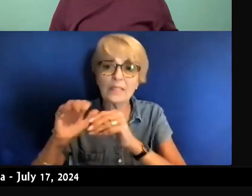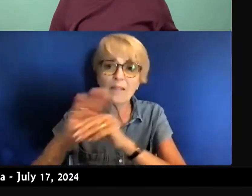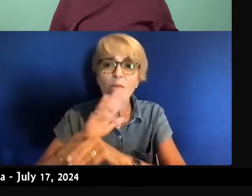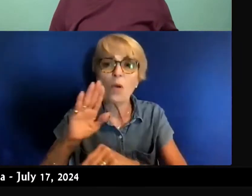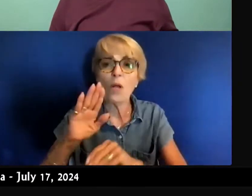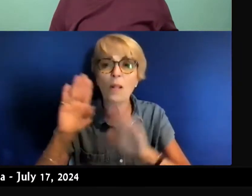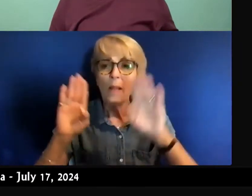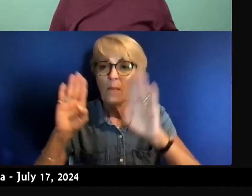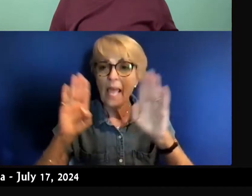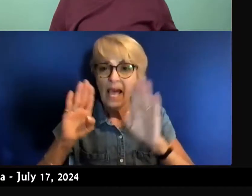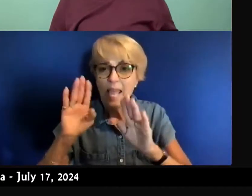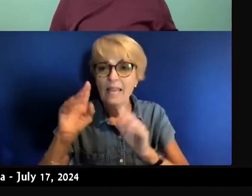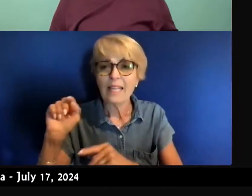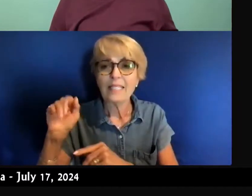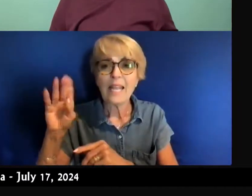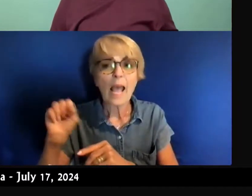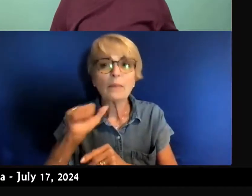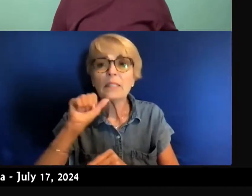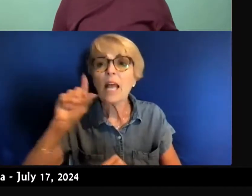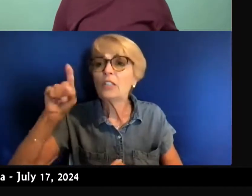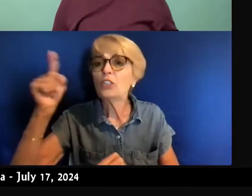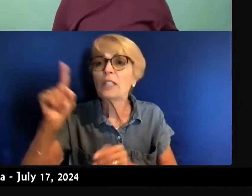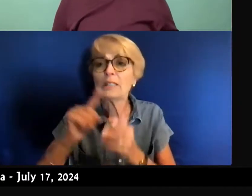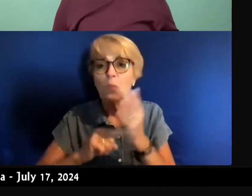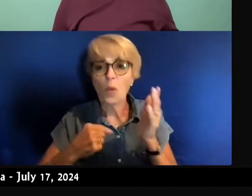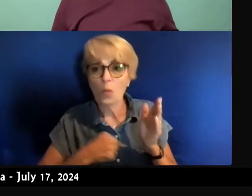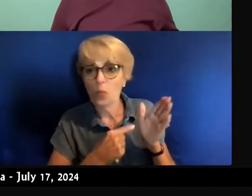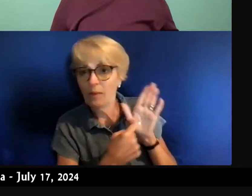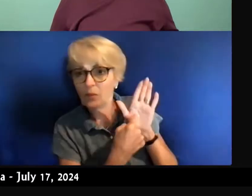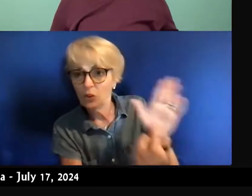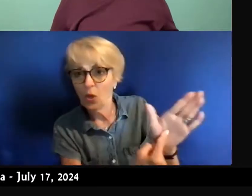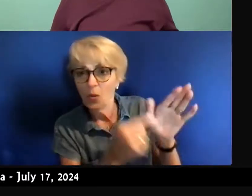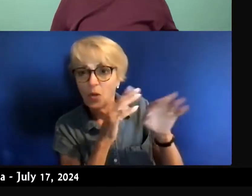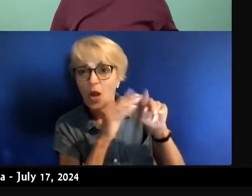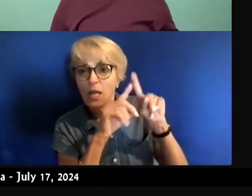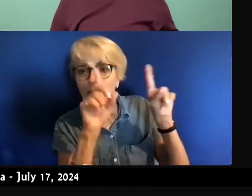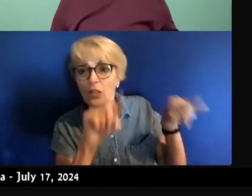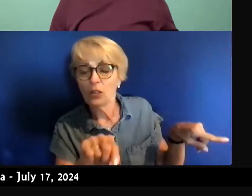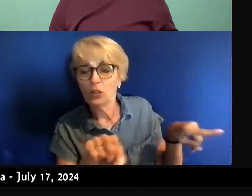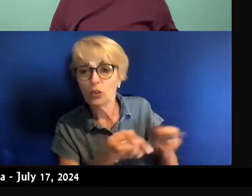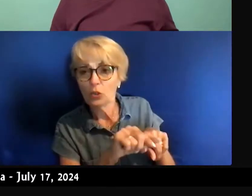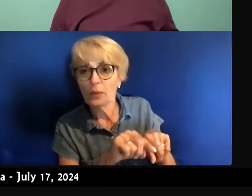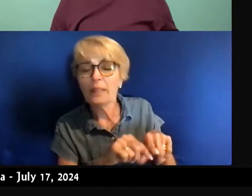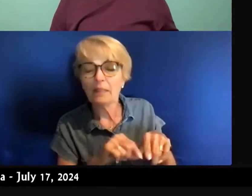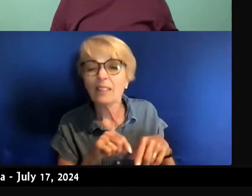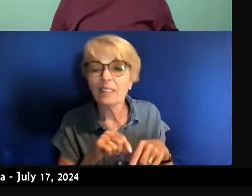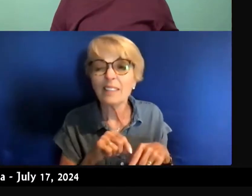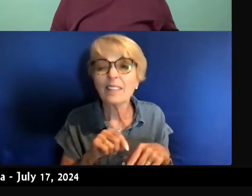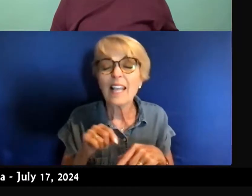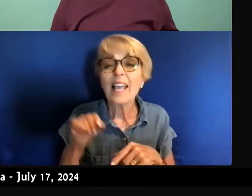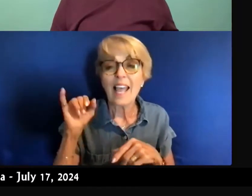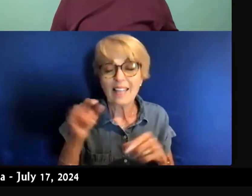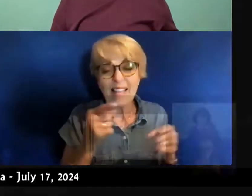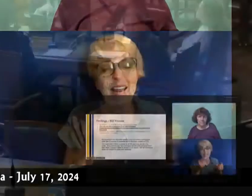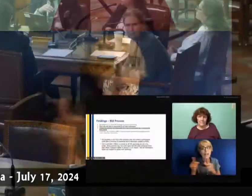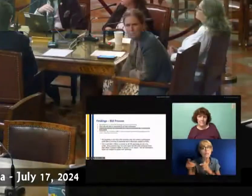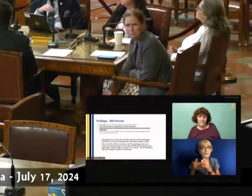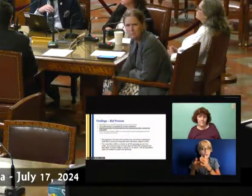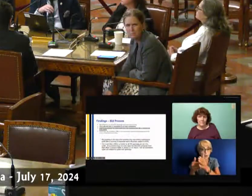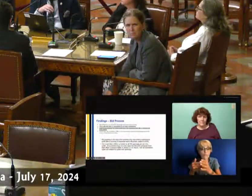everything, not just what we display on the screen. I'll just note that happens with great frequency, right? Yes. We